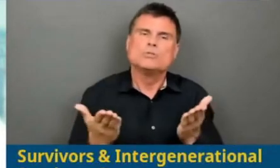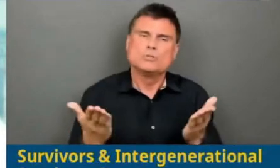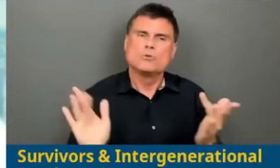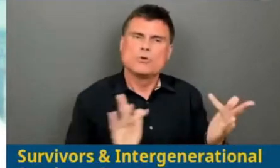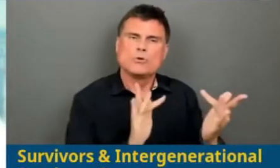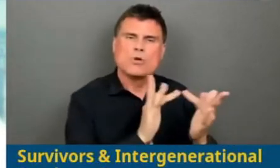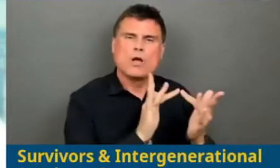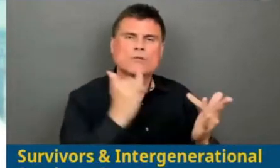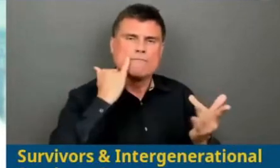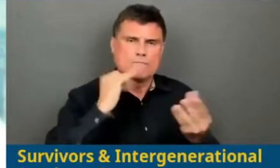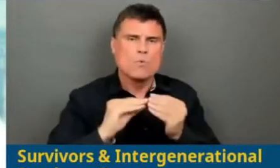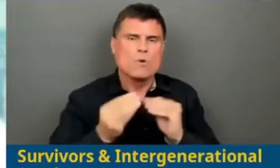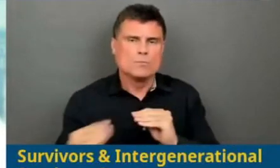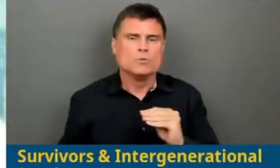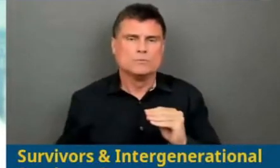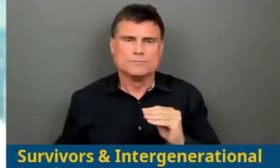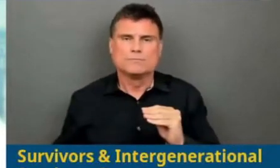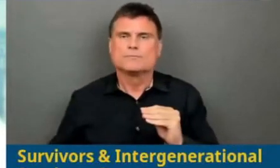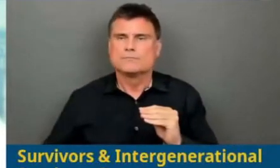at